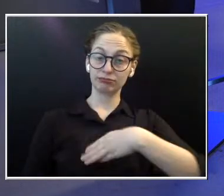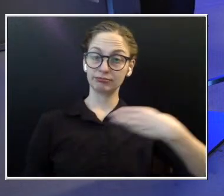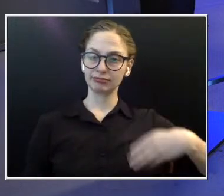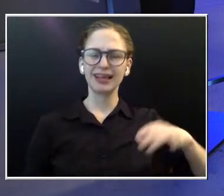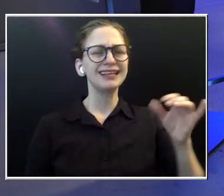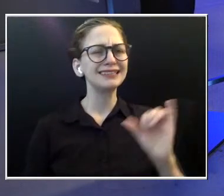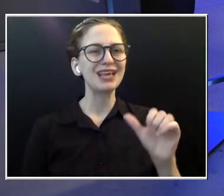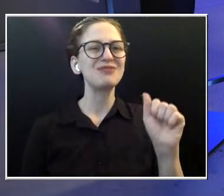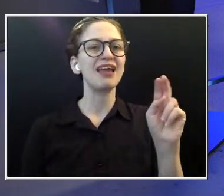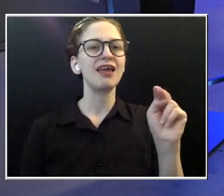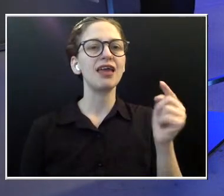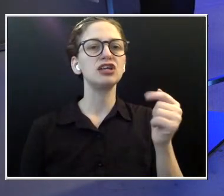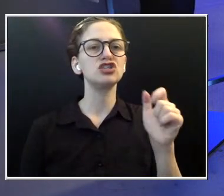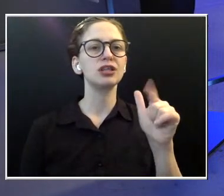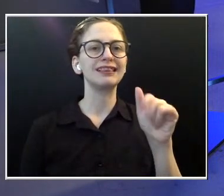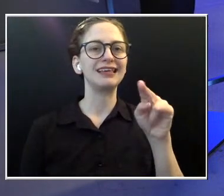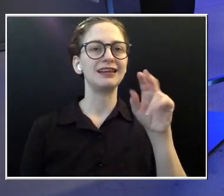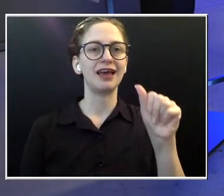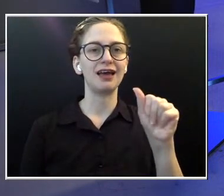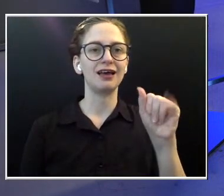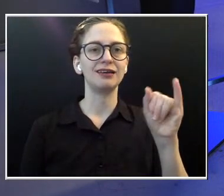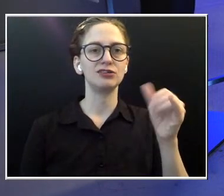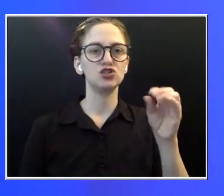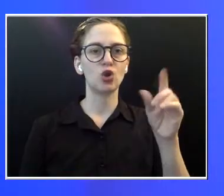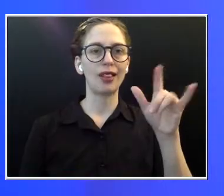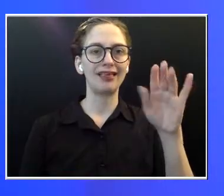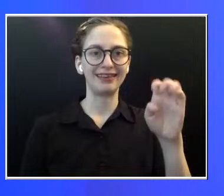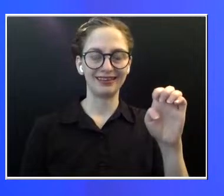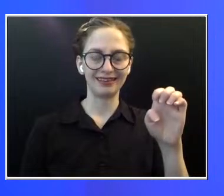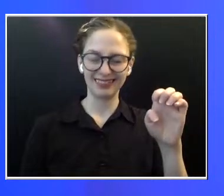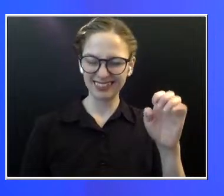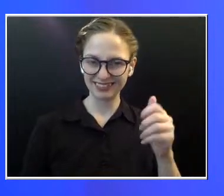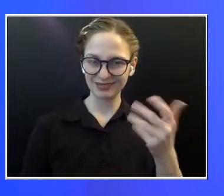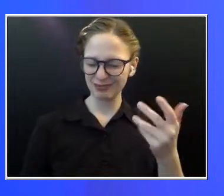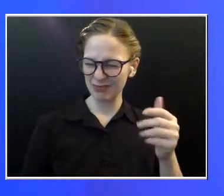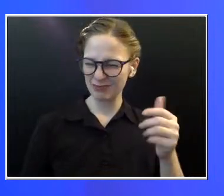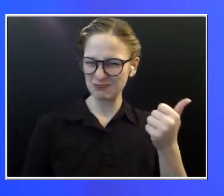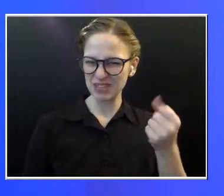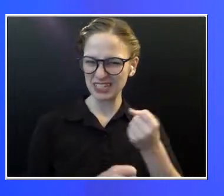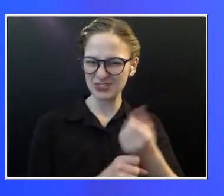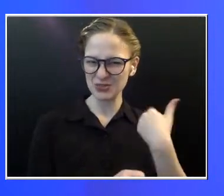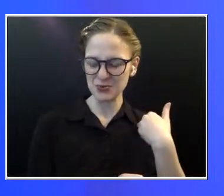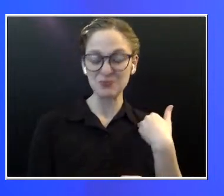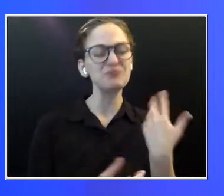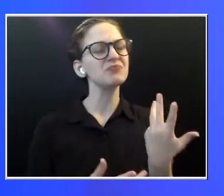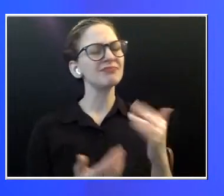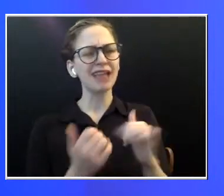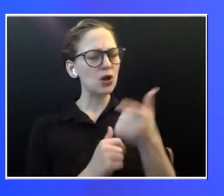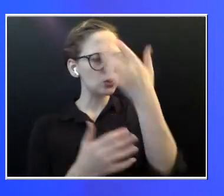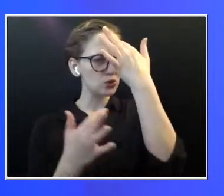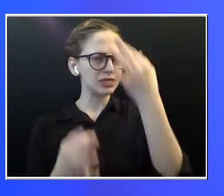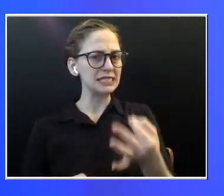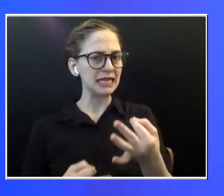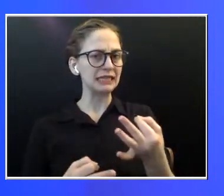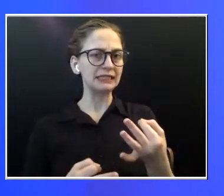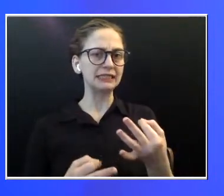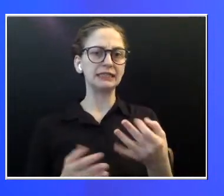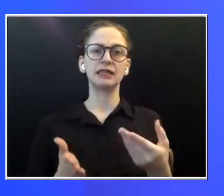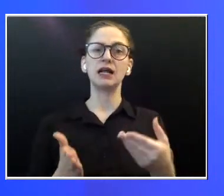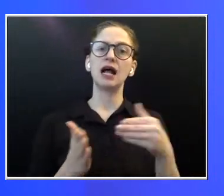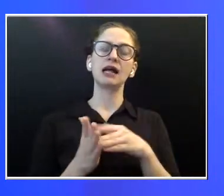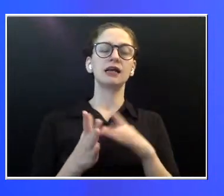about how you made that choice. Again, it comes back to family. I was pretty comfortable with